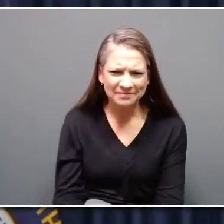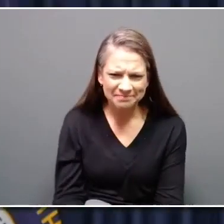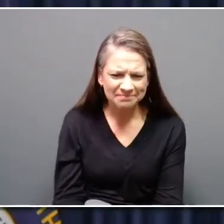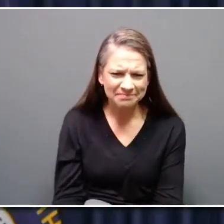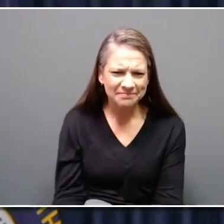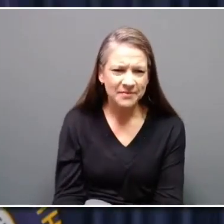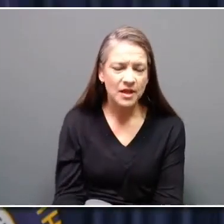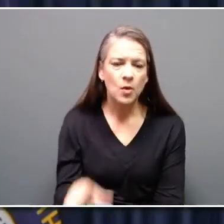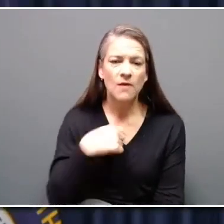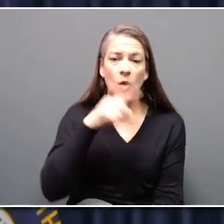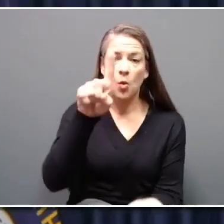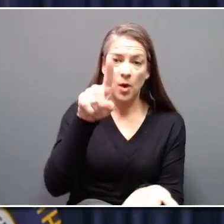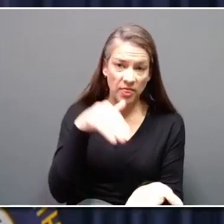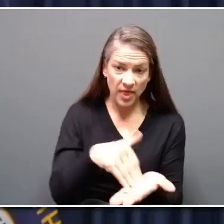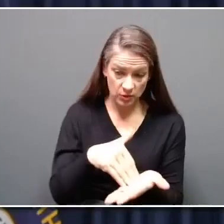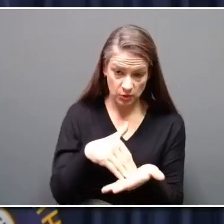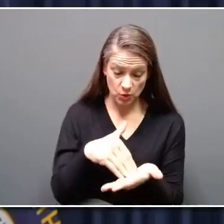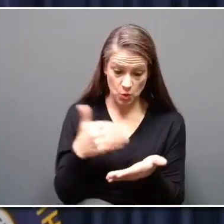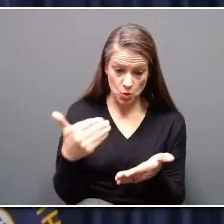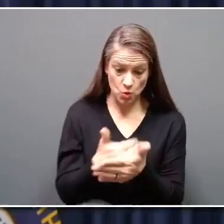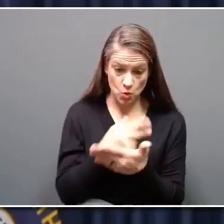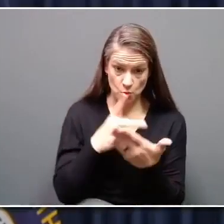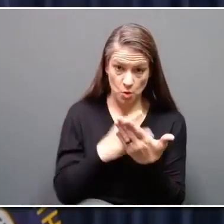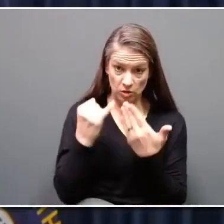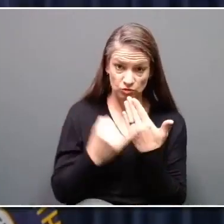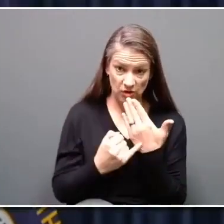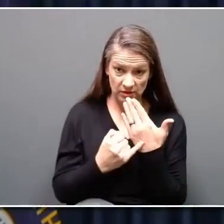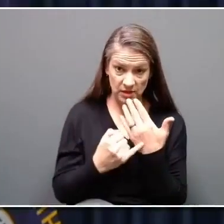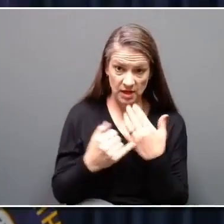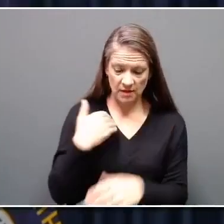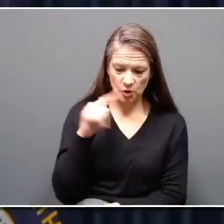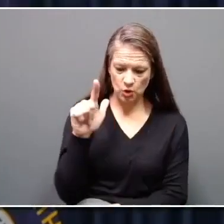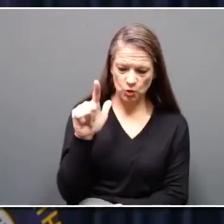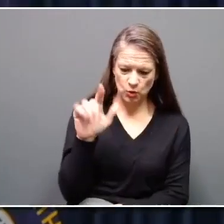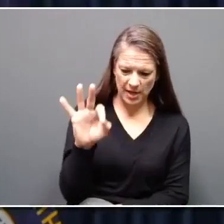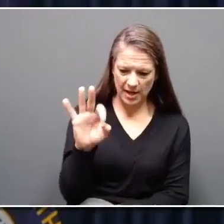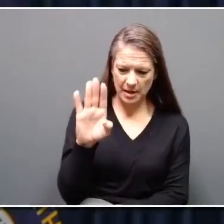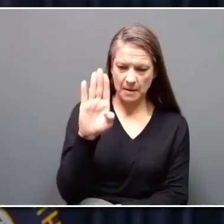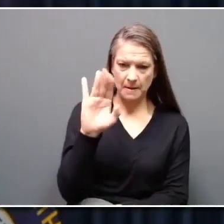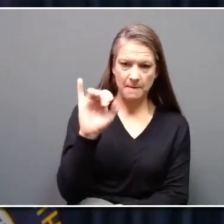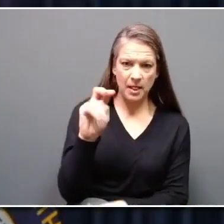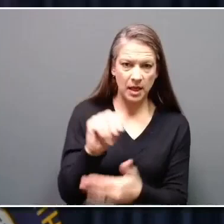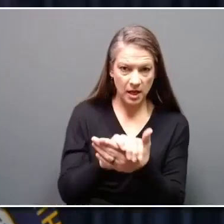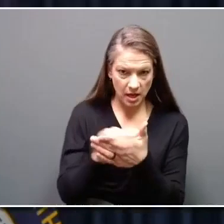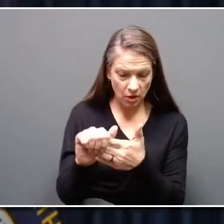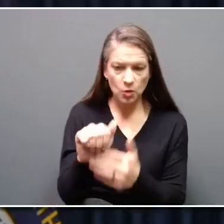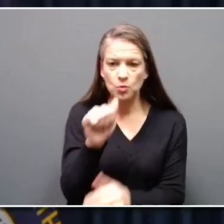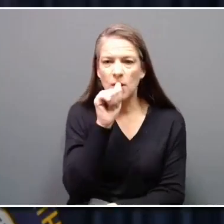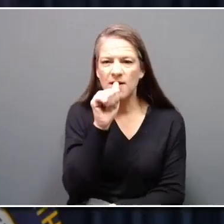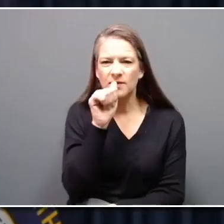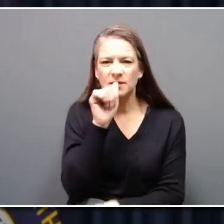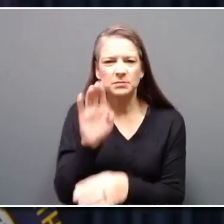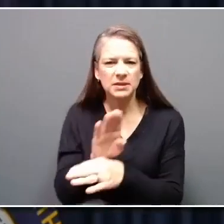new location and expansion projects totaling nearly $29 billion of new private sector investment and creating close